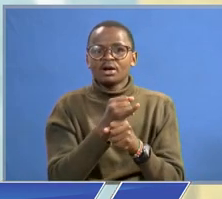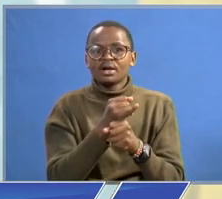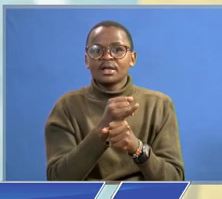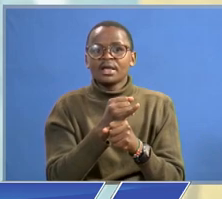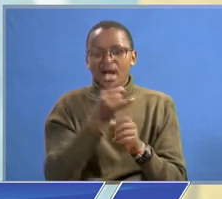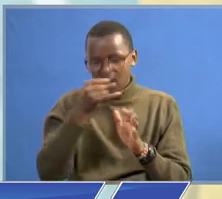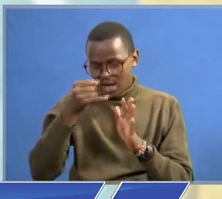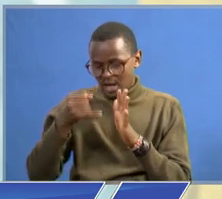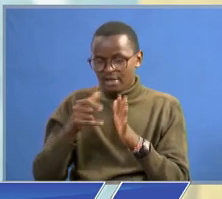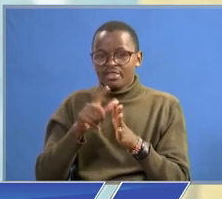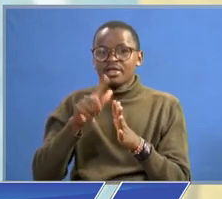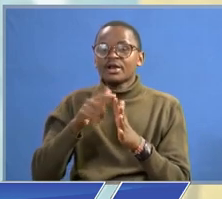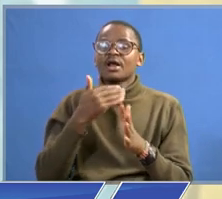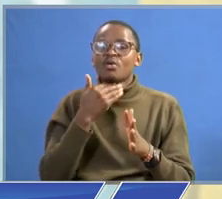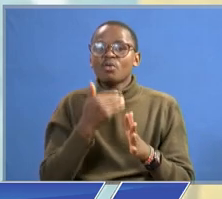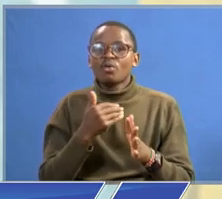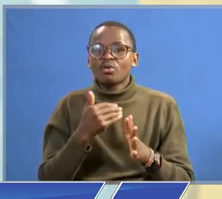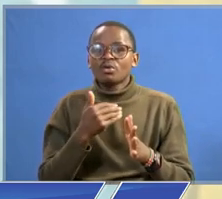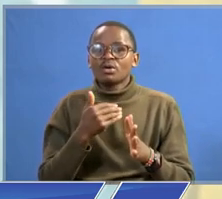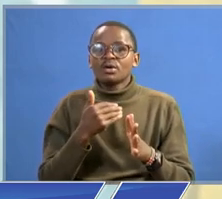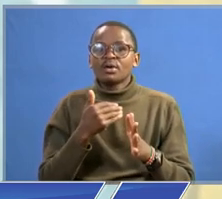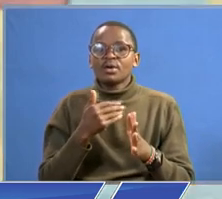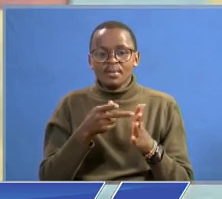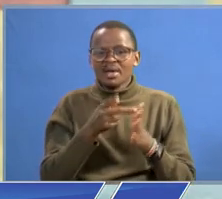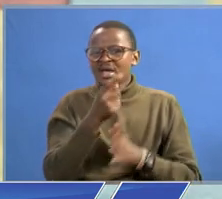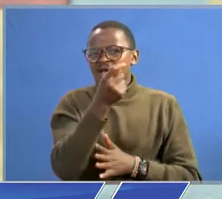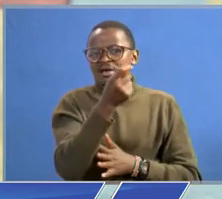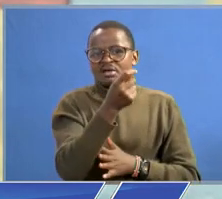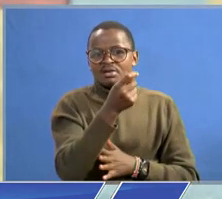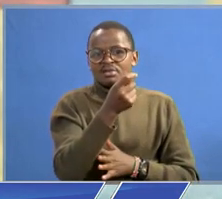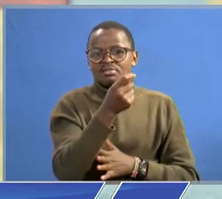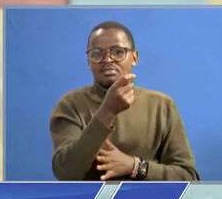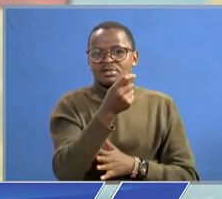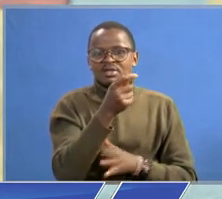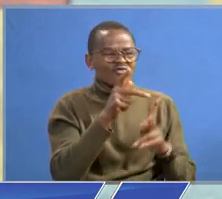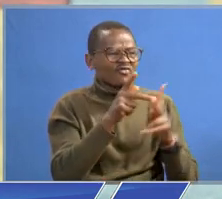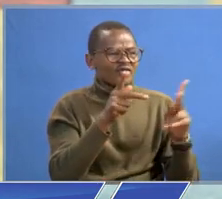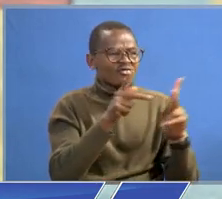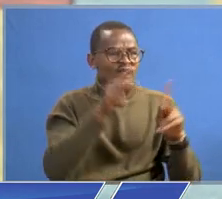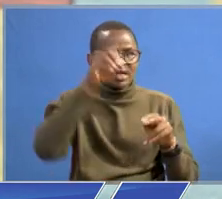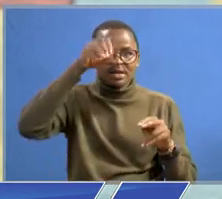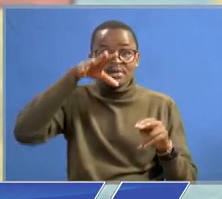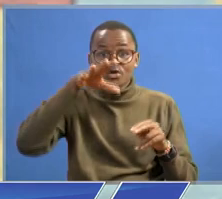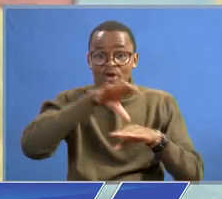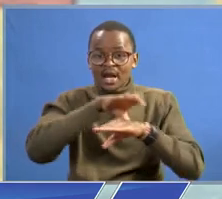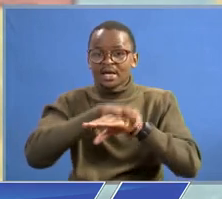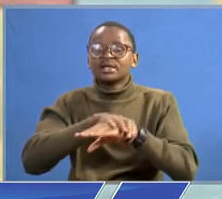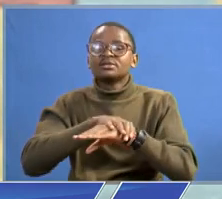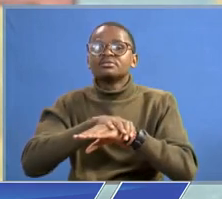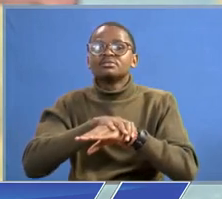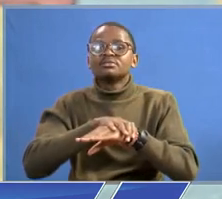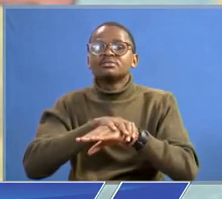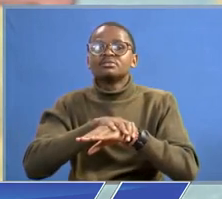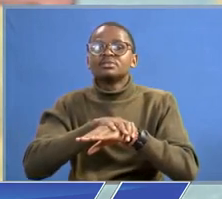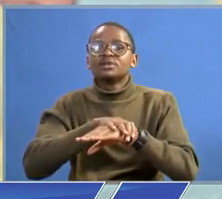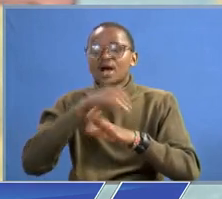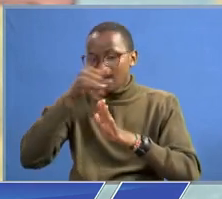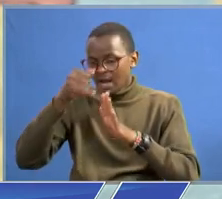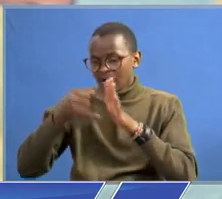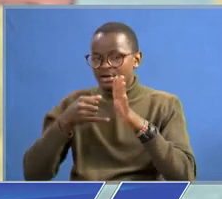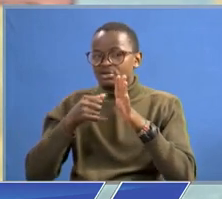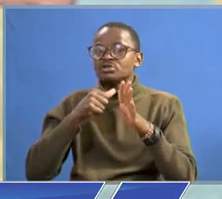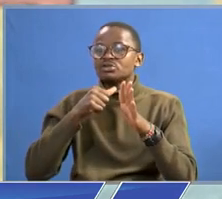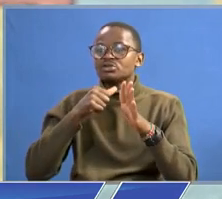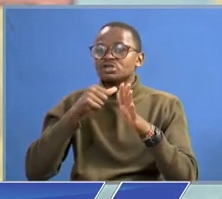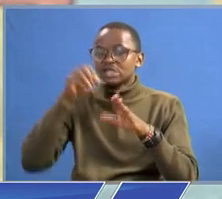art then anataka kupatia ile pay kidogo. Art ni very expensive. That's why unapata art pieces now